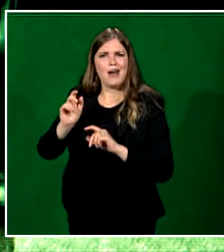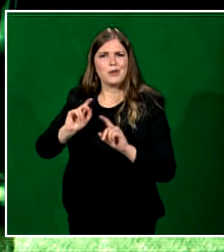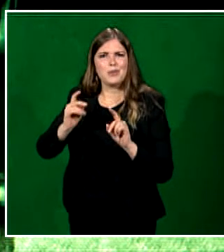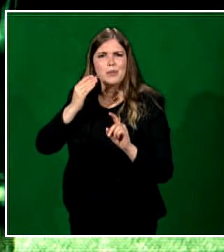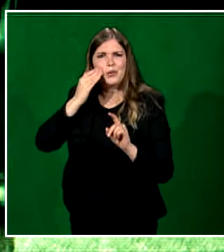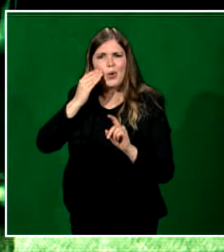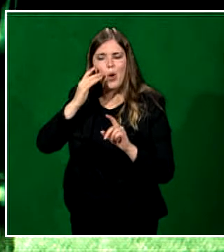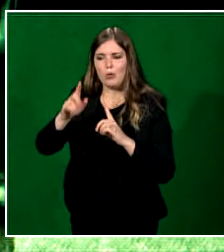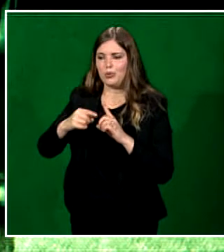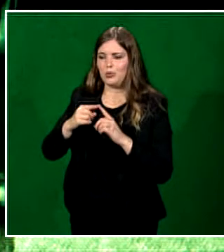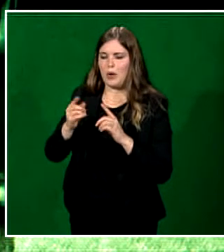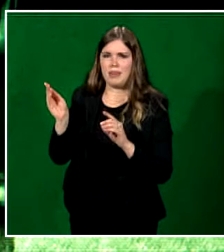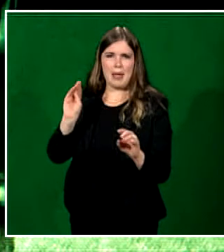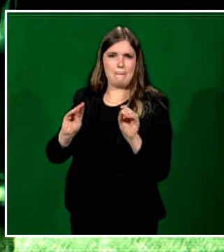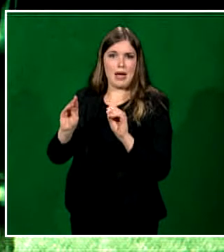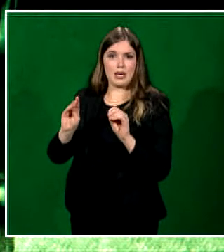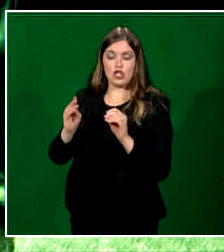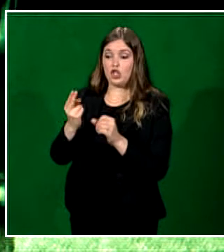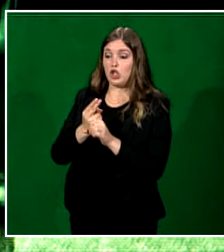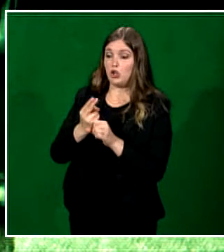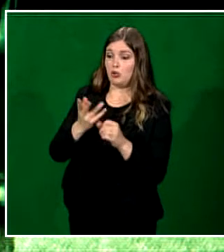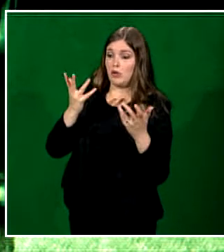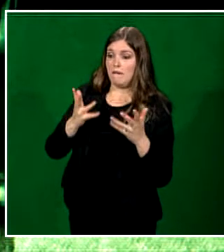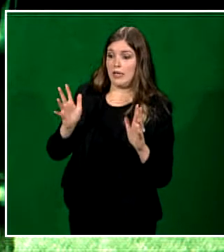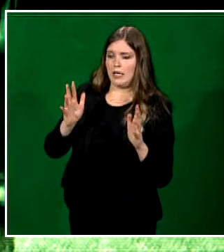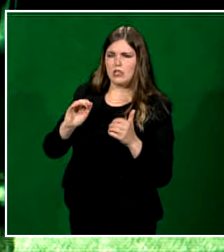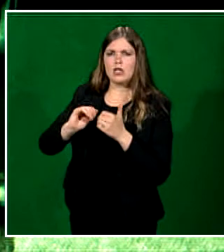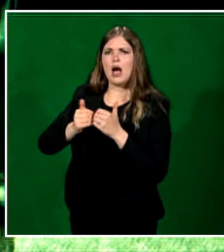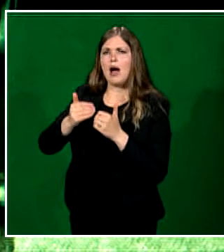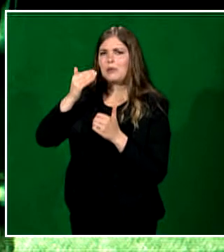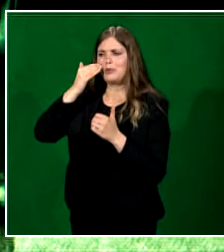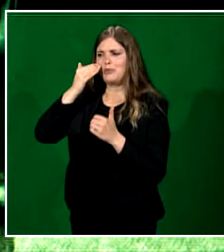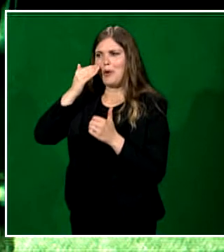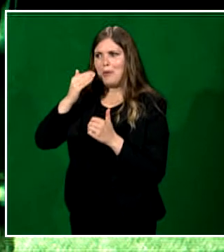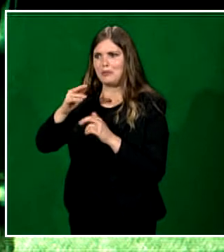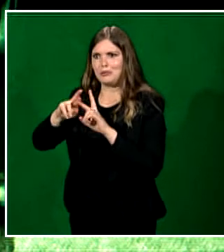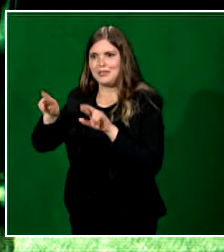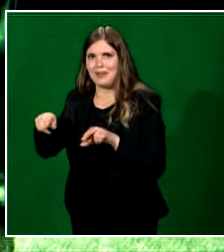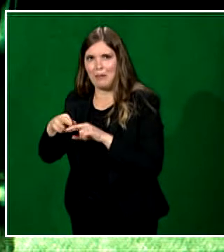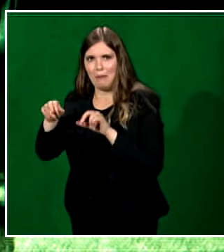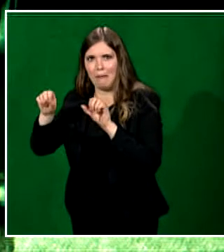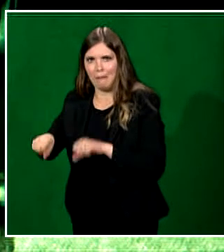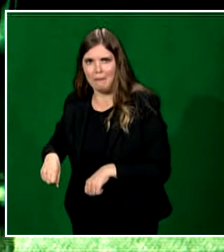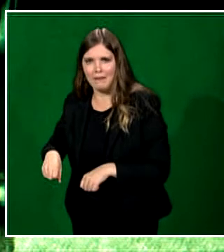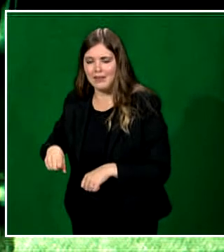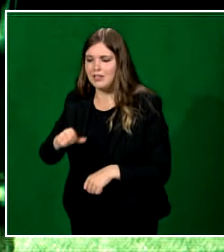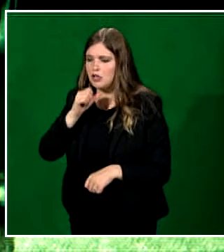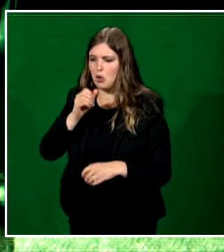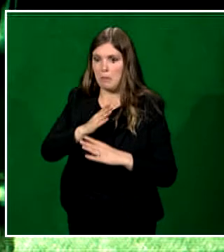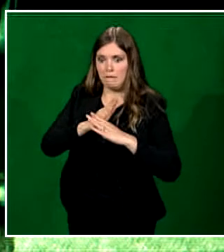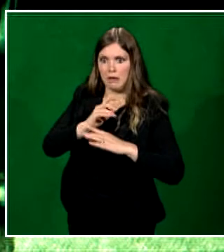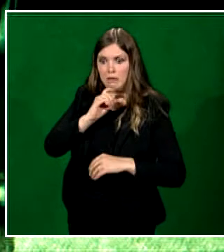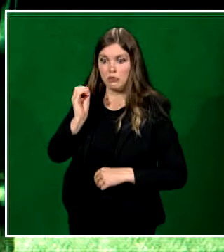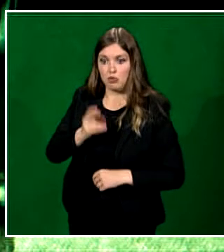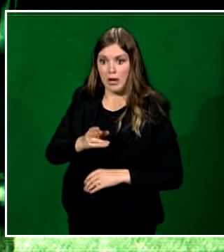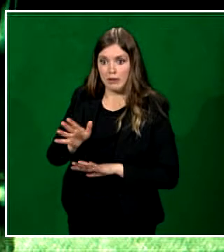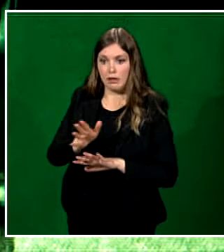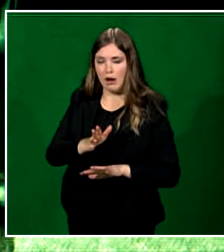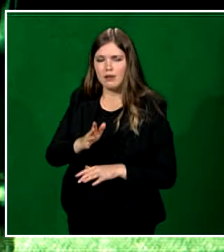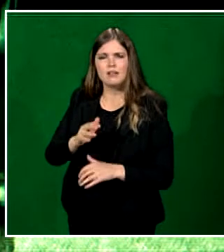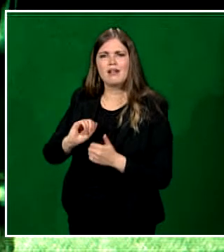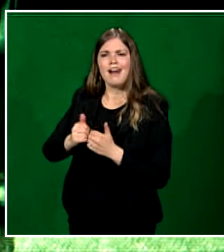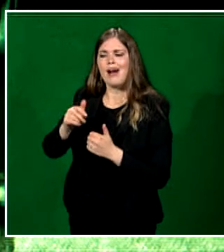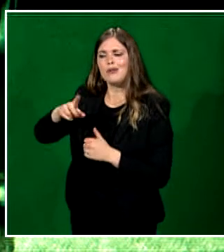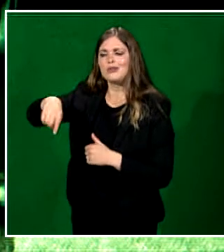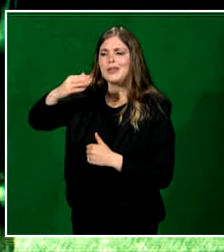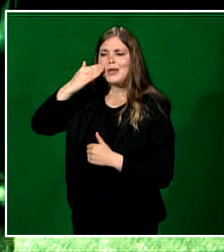know that it's recyclable, and how do you prevent them from simply putting it in the trash like they're used to?